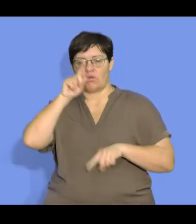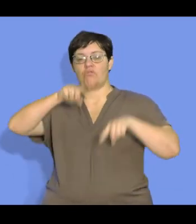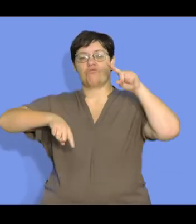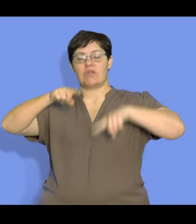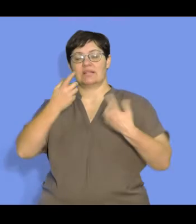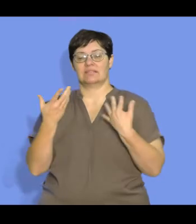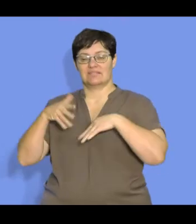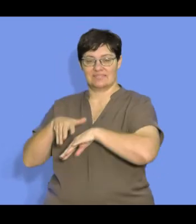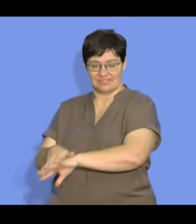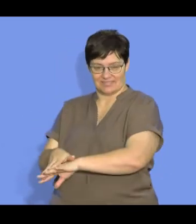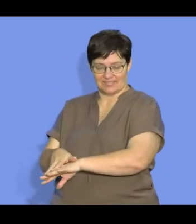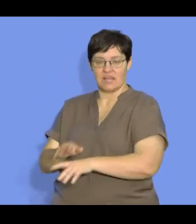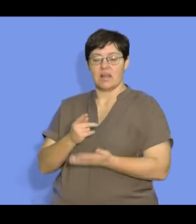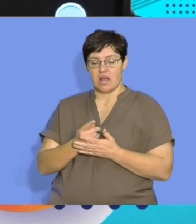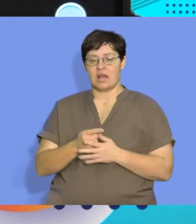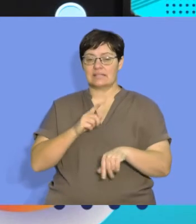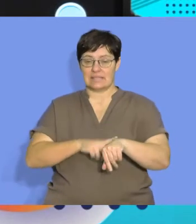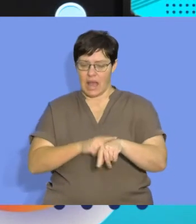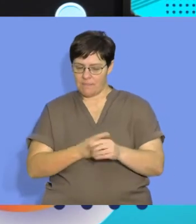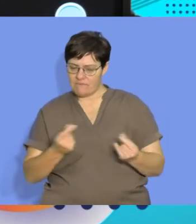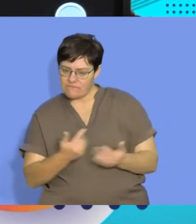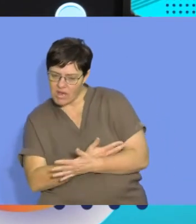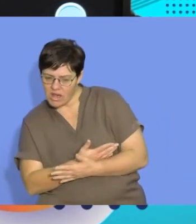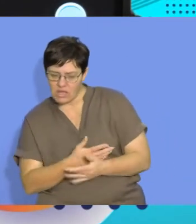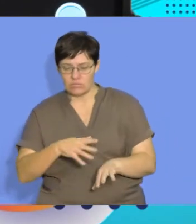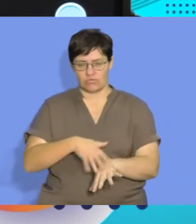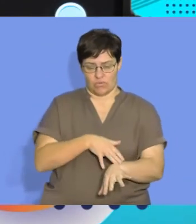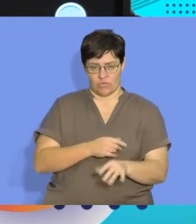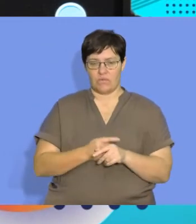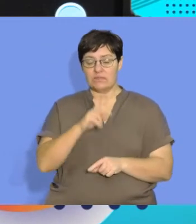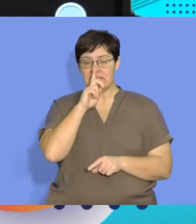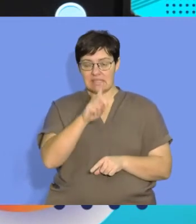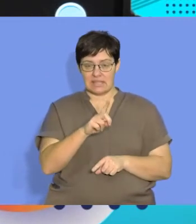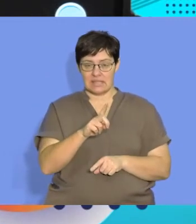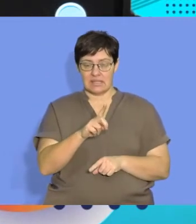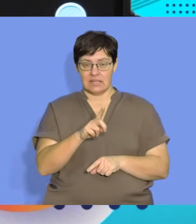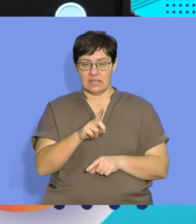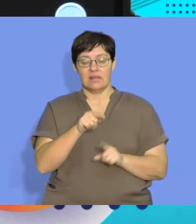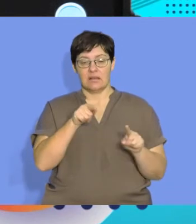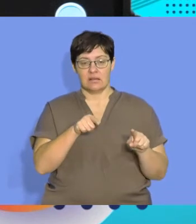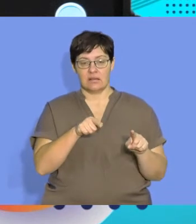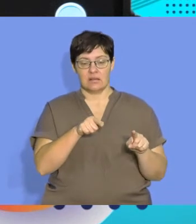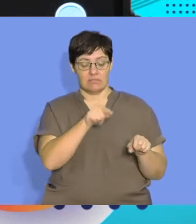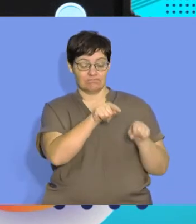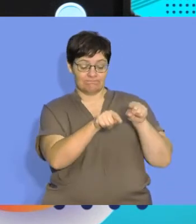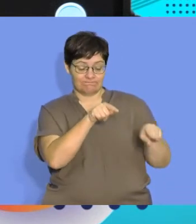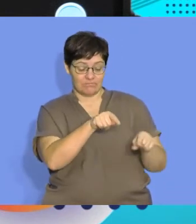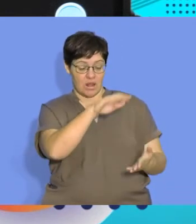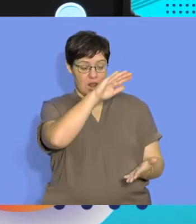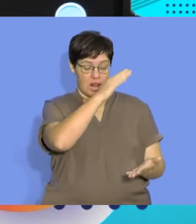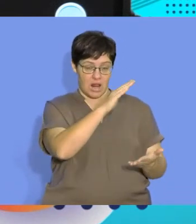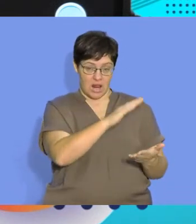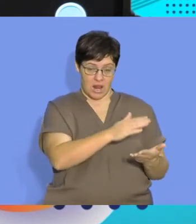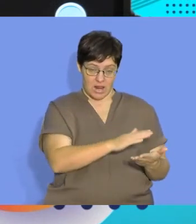our reaction versus our time, and we saw that as your rate of reaction, as your reactants